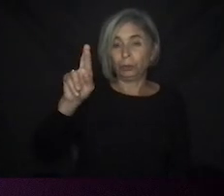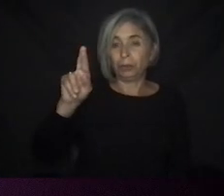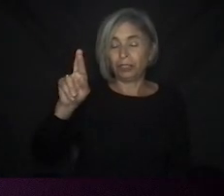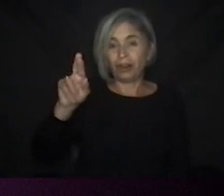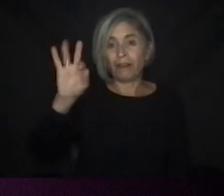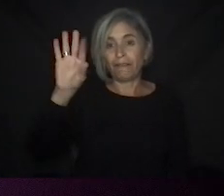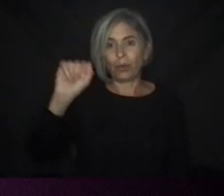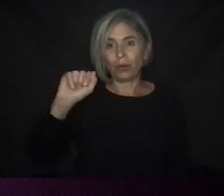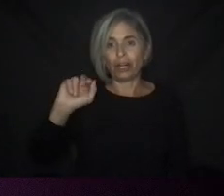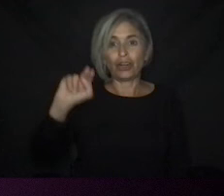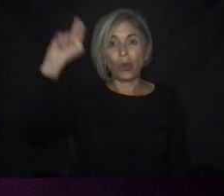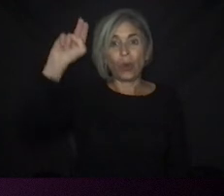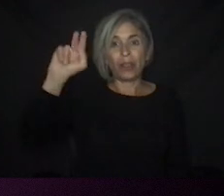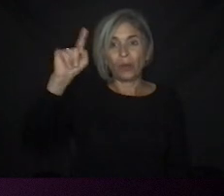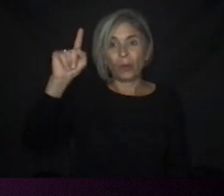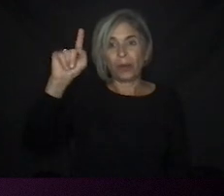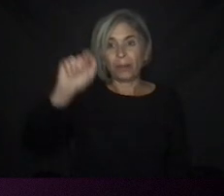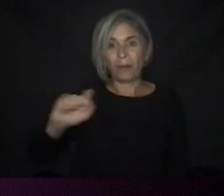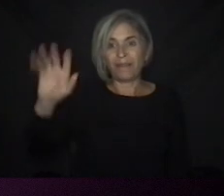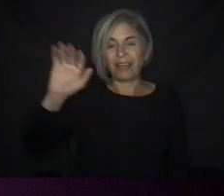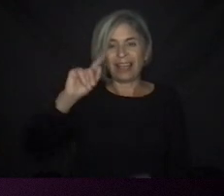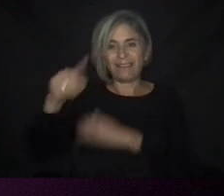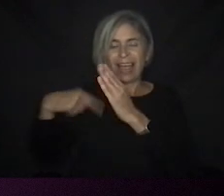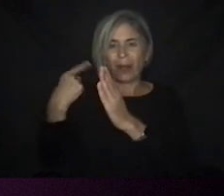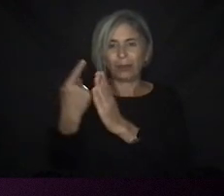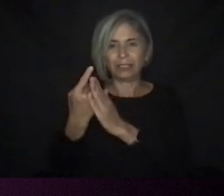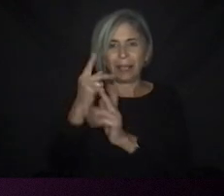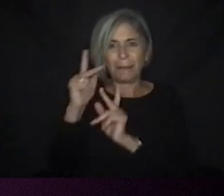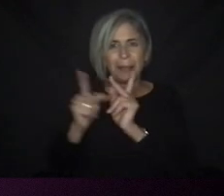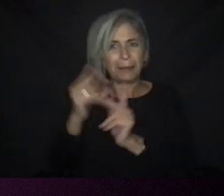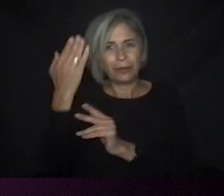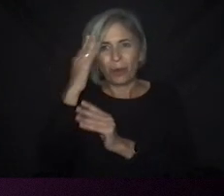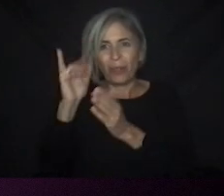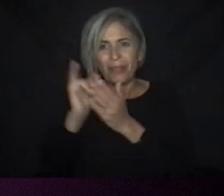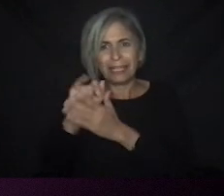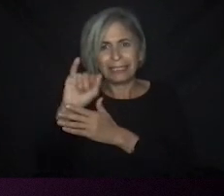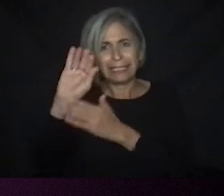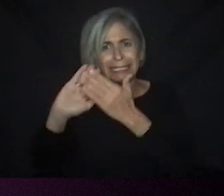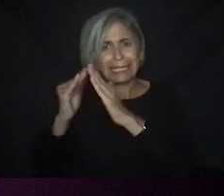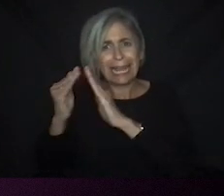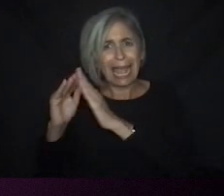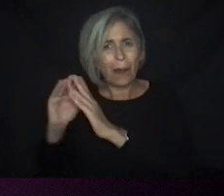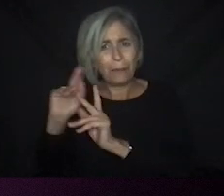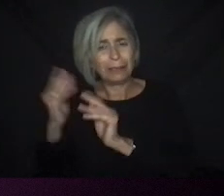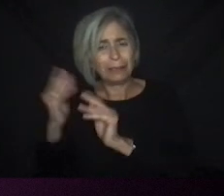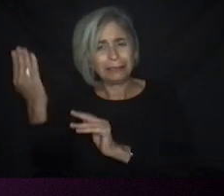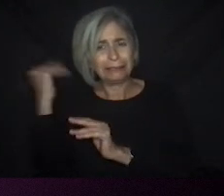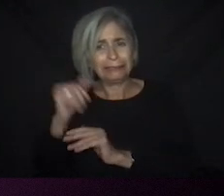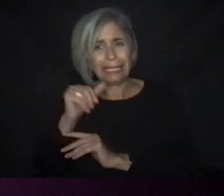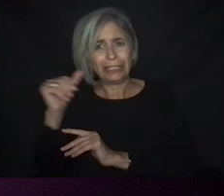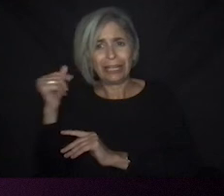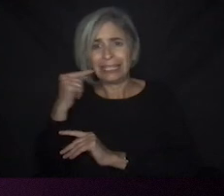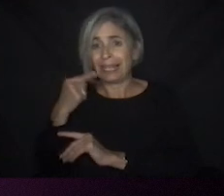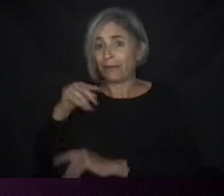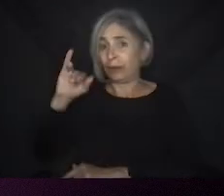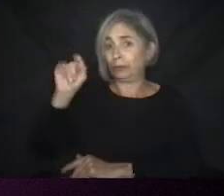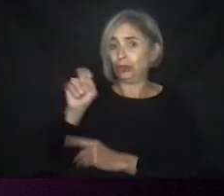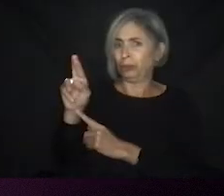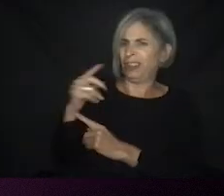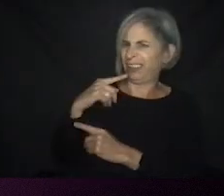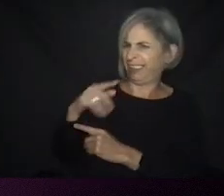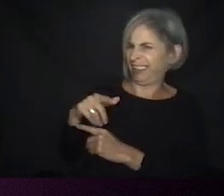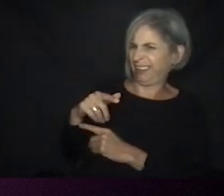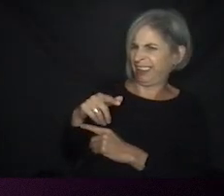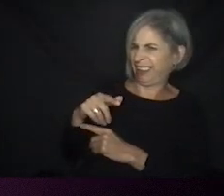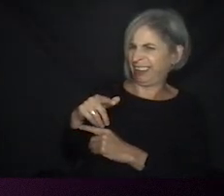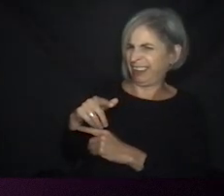north of here. I keep forgetting that people don't know that that's a town. So a couple people earlier yesterday, I'm like, I'm from Jupiter. And they're like, yeah, right, Rick,